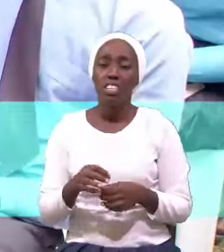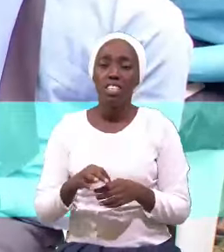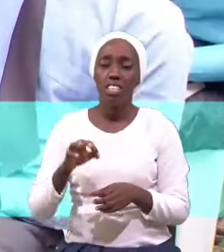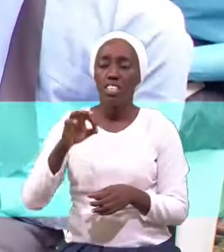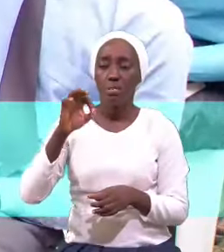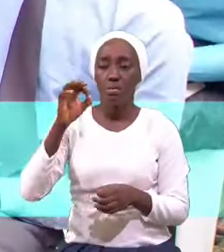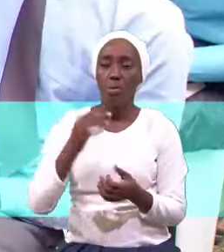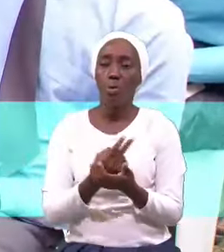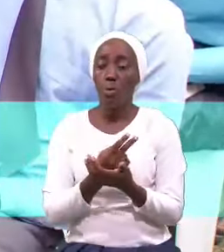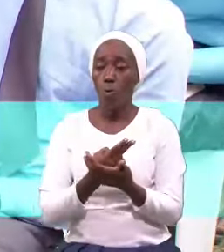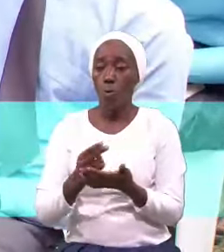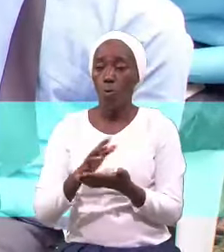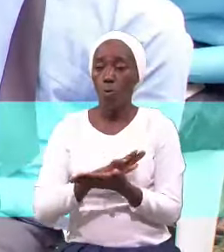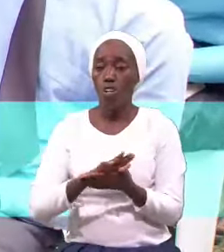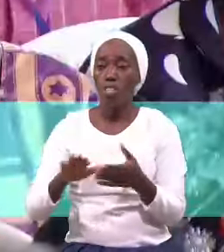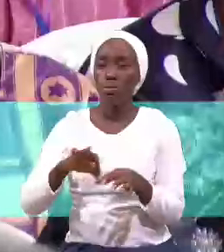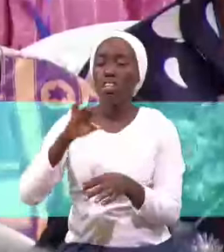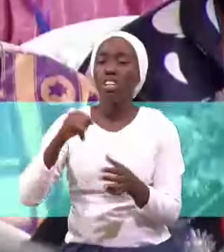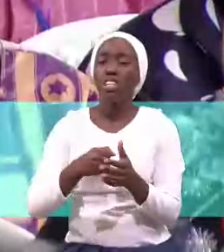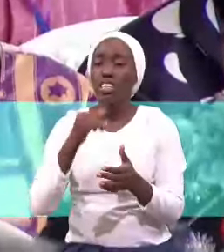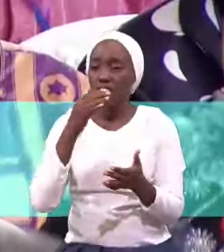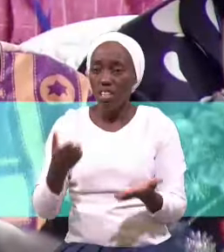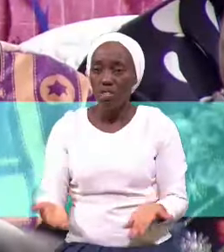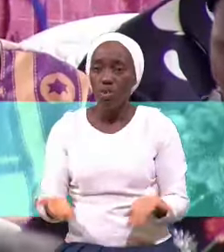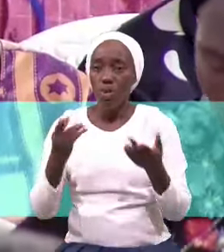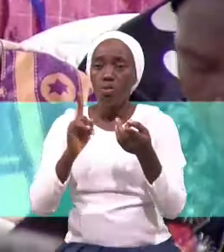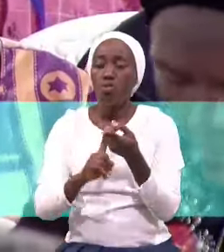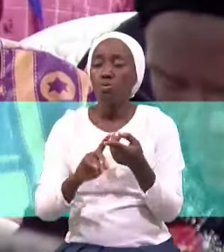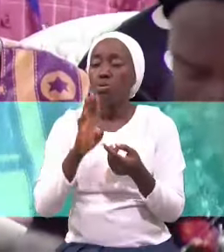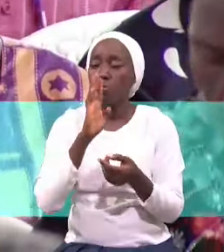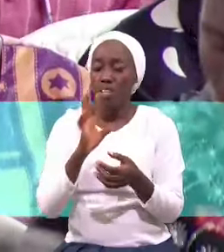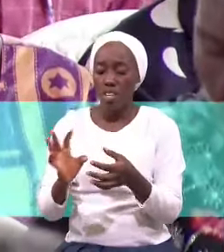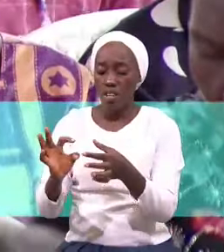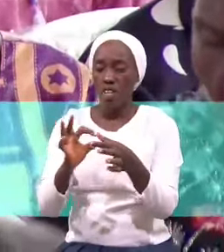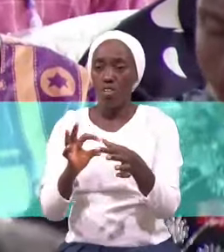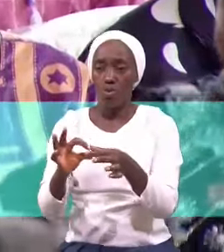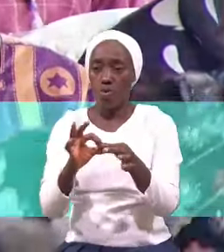exonerating, it's exalting to be united with the spirit.